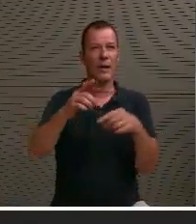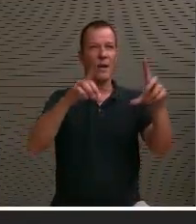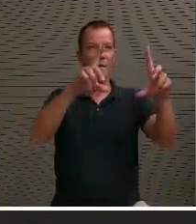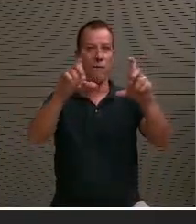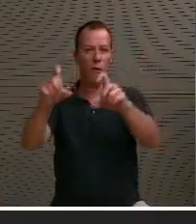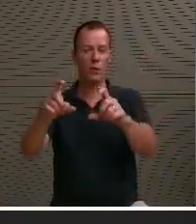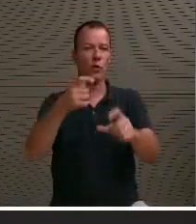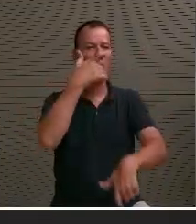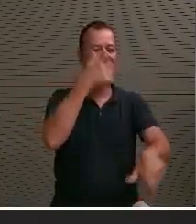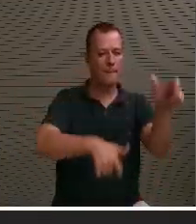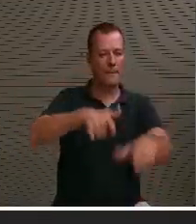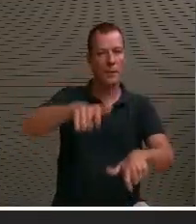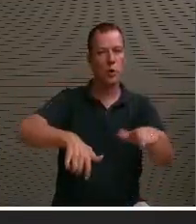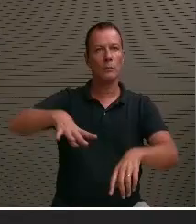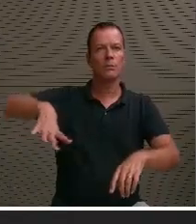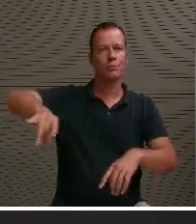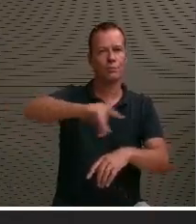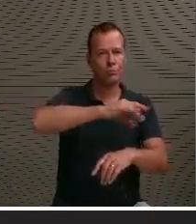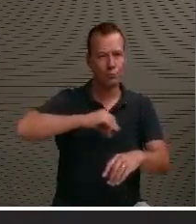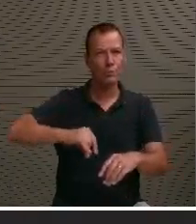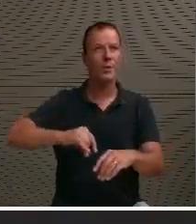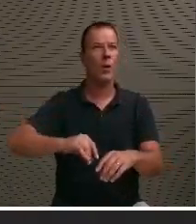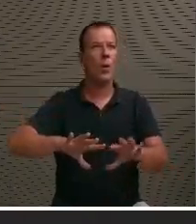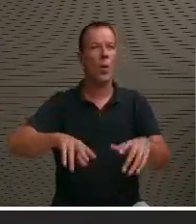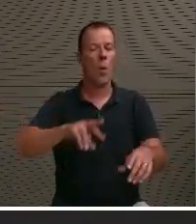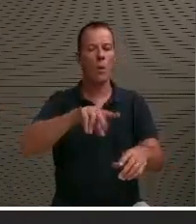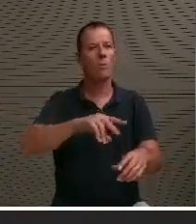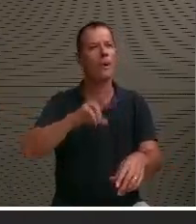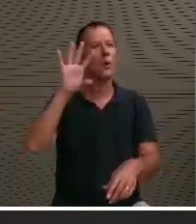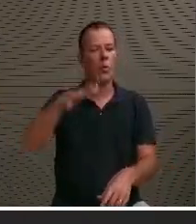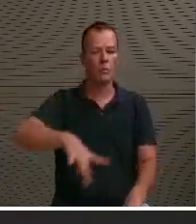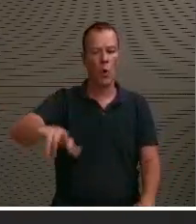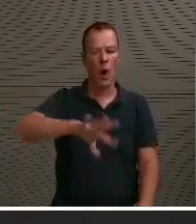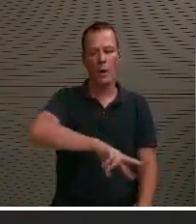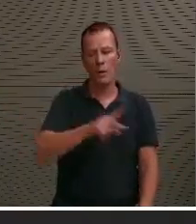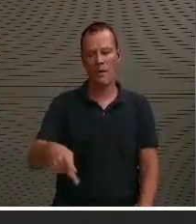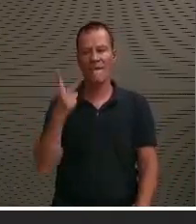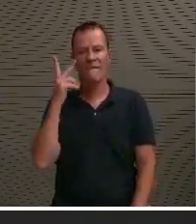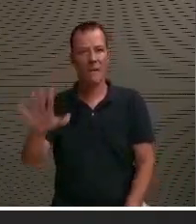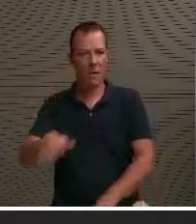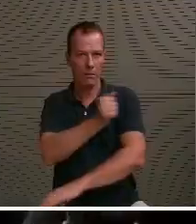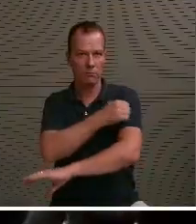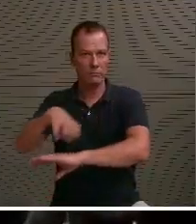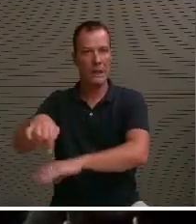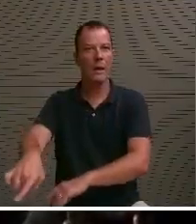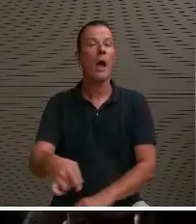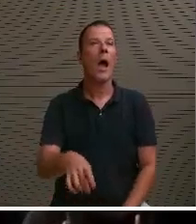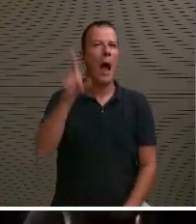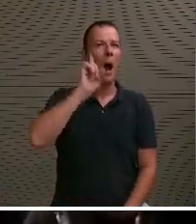place we went to live. When I talk about people, women have a